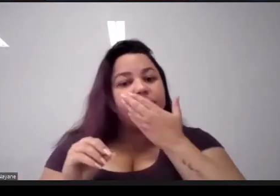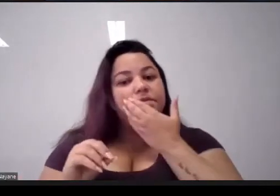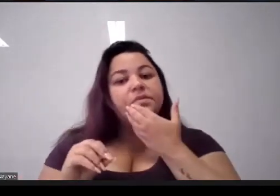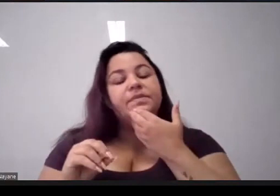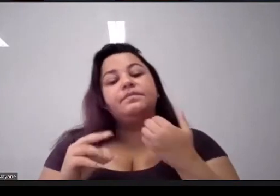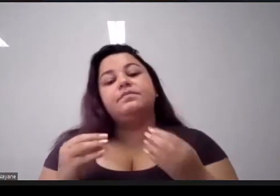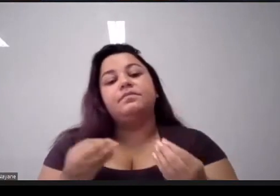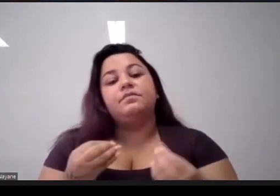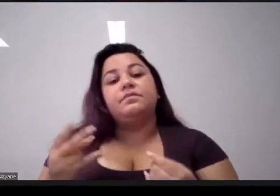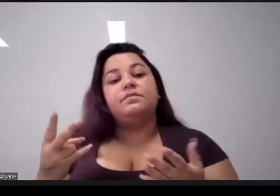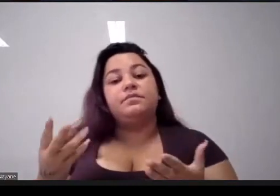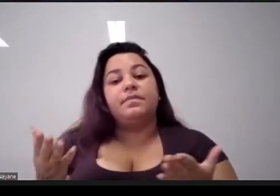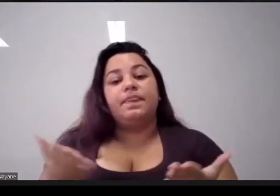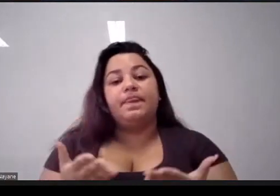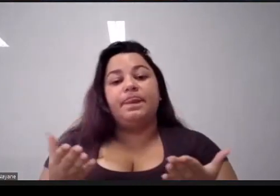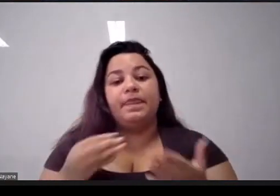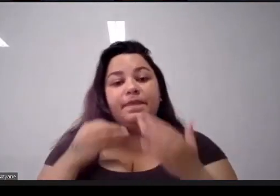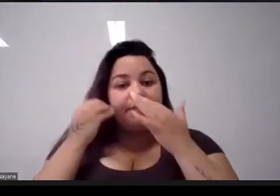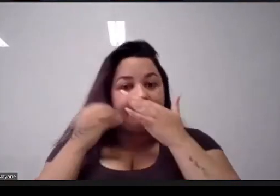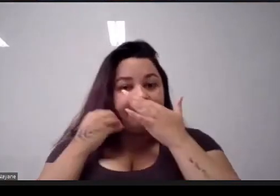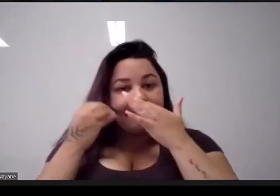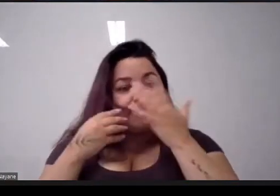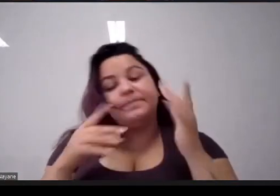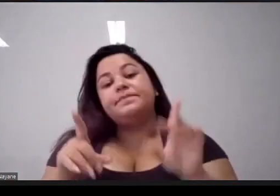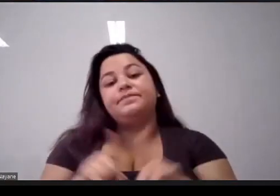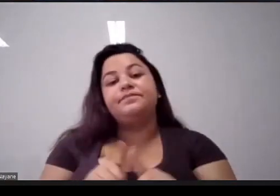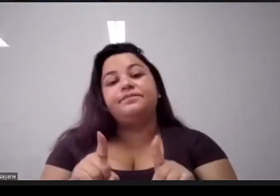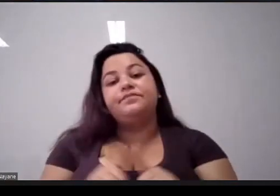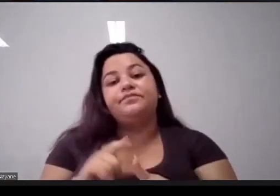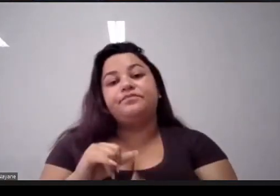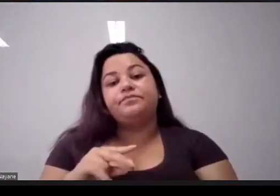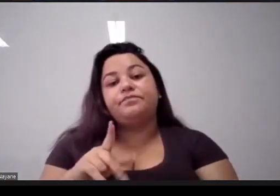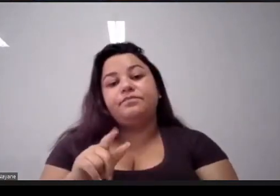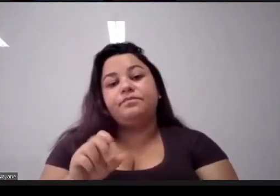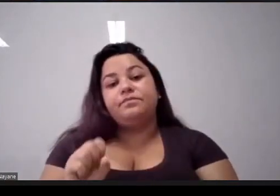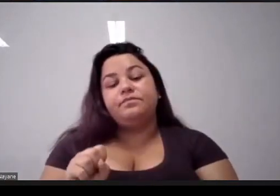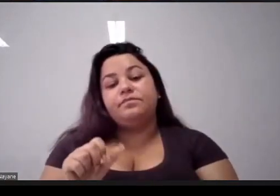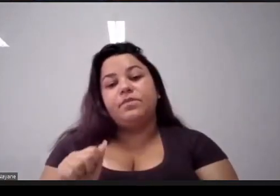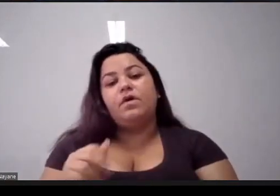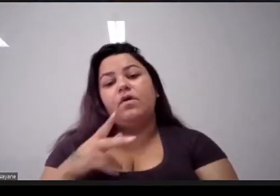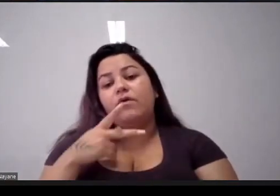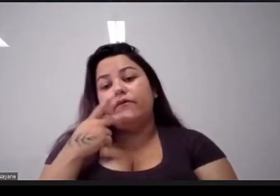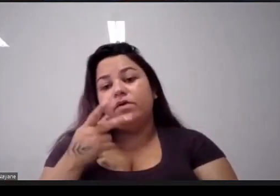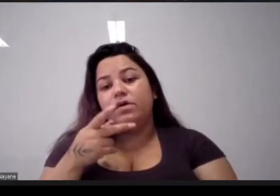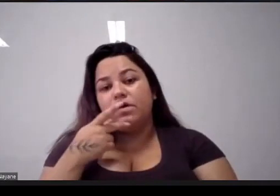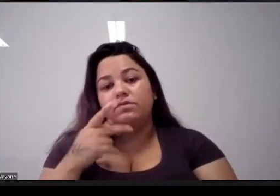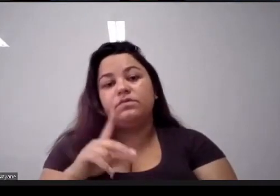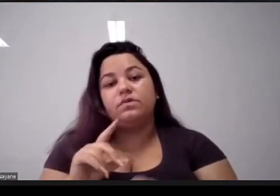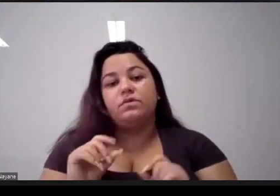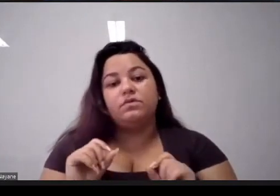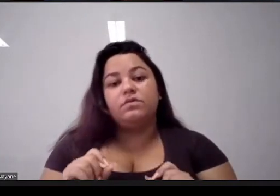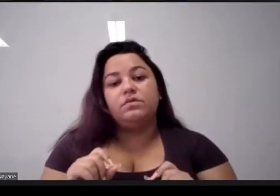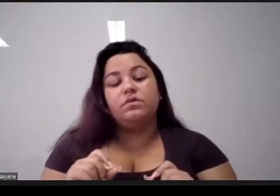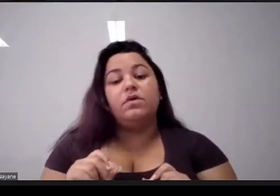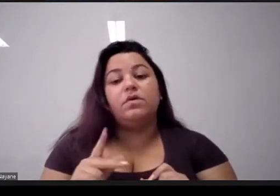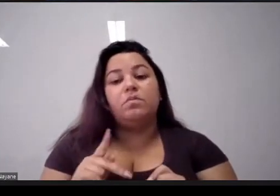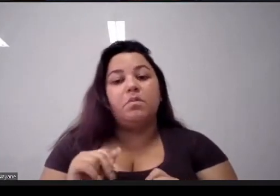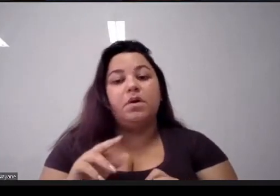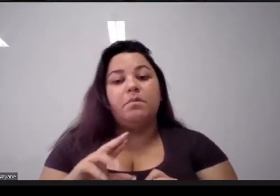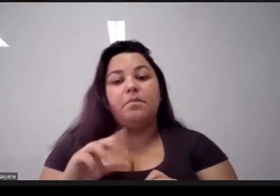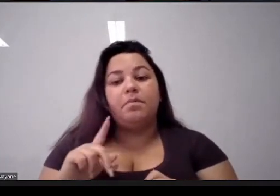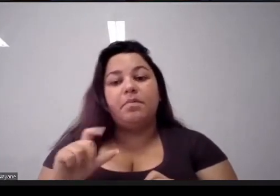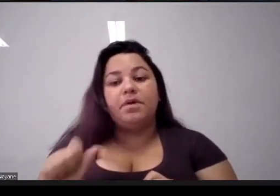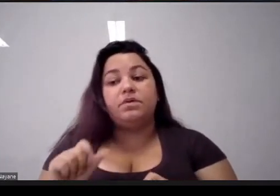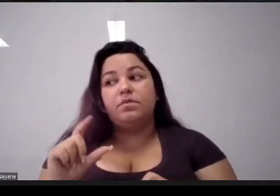is organized and trying to find solutions together. And I continue insisting,